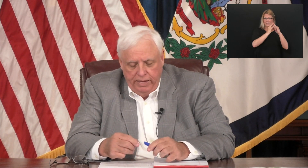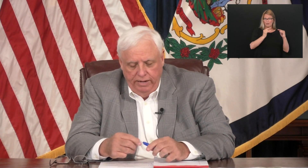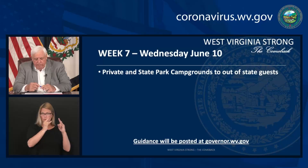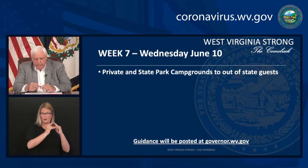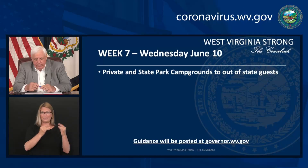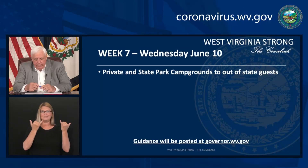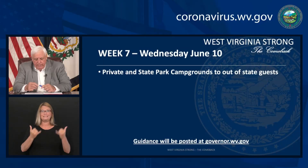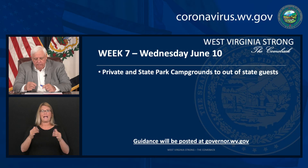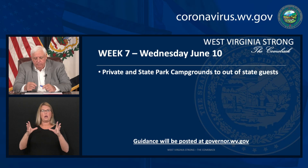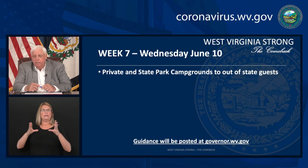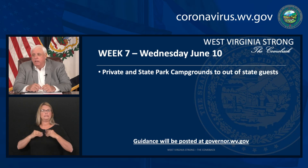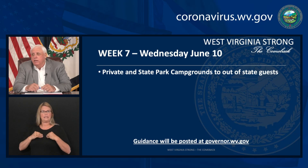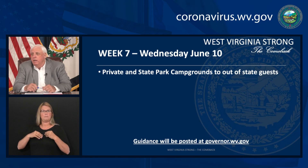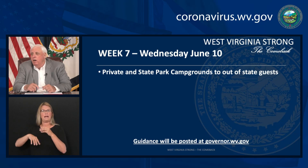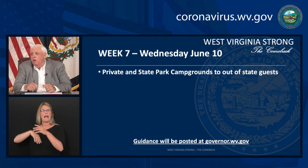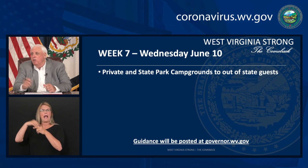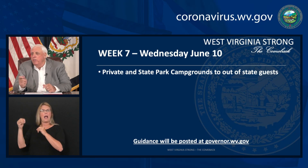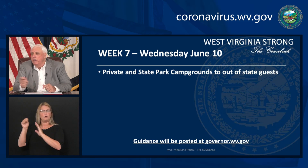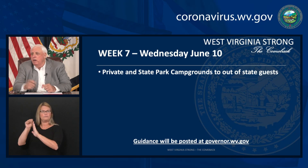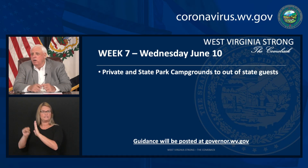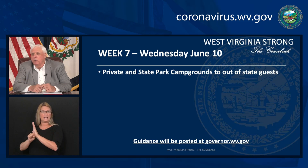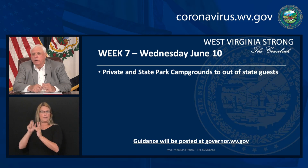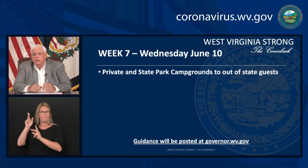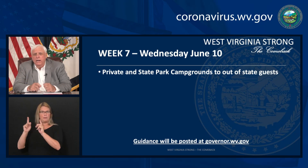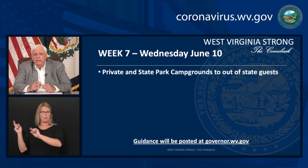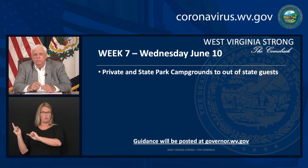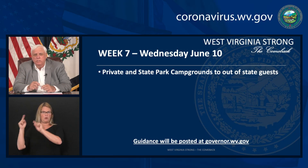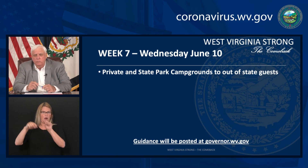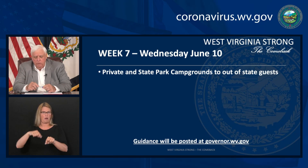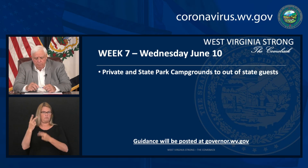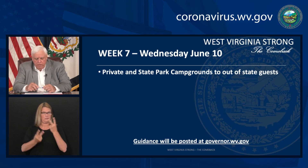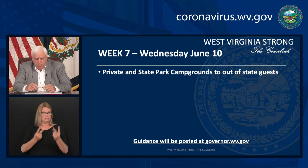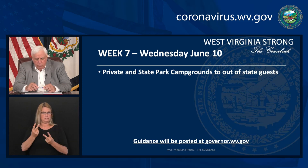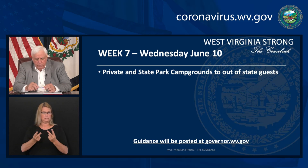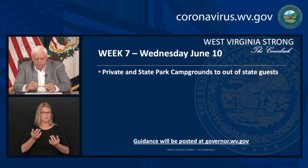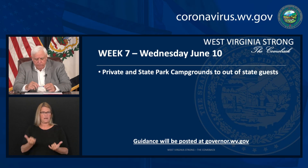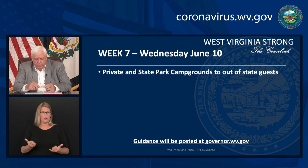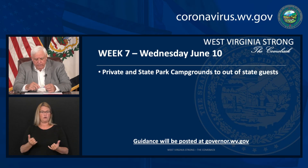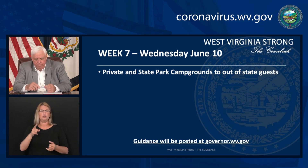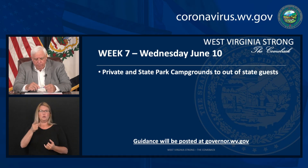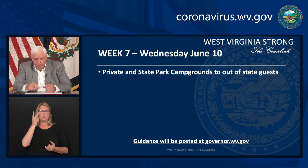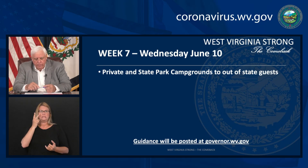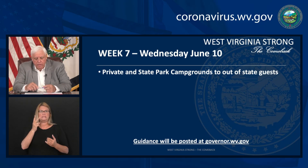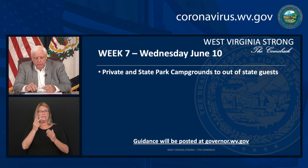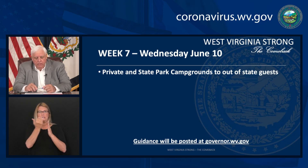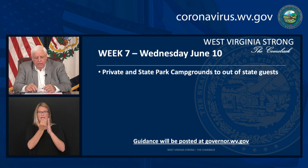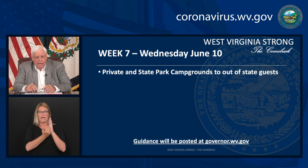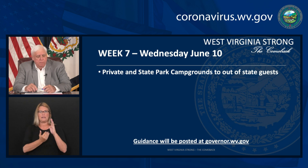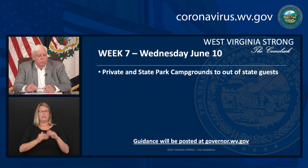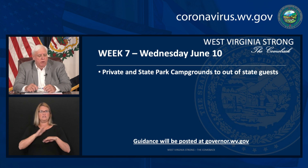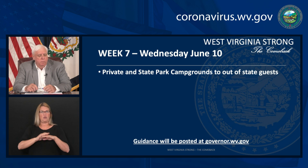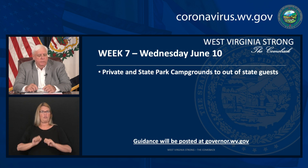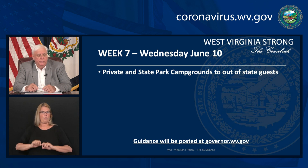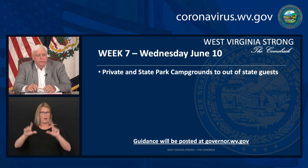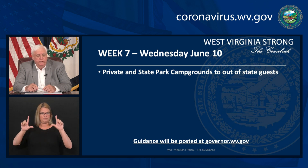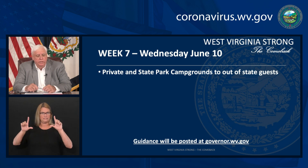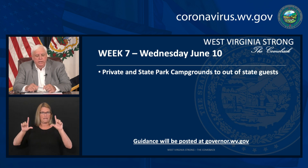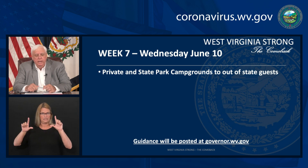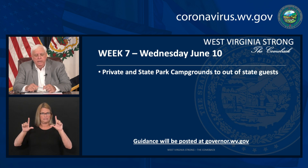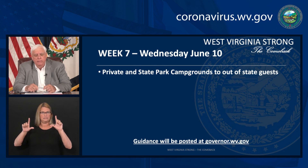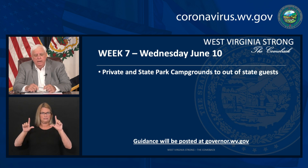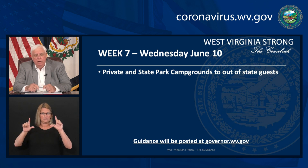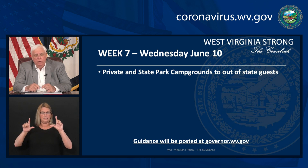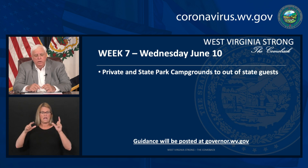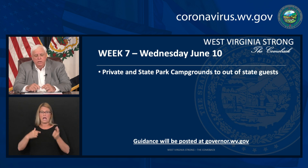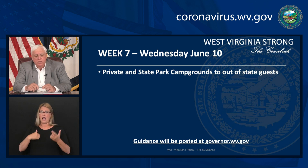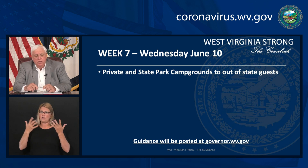accept out-of-state guests. All of our guidances are up on our website. I promised you